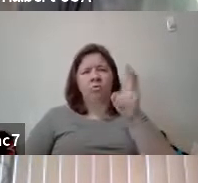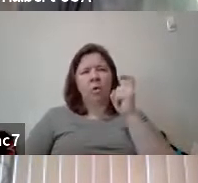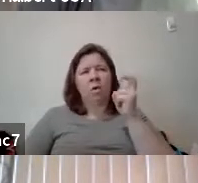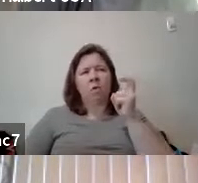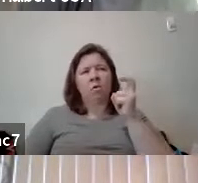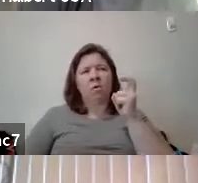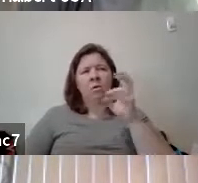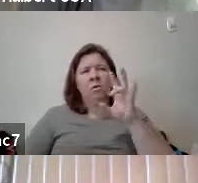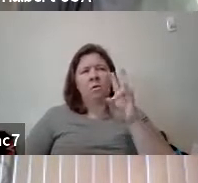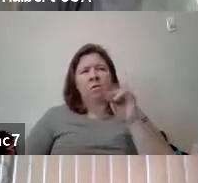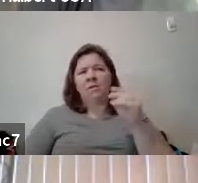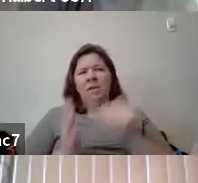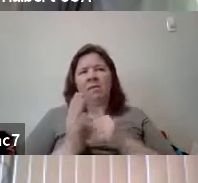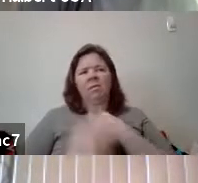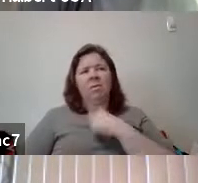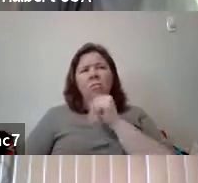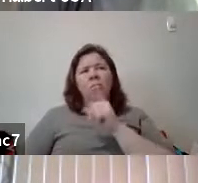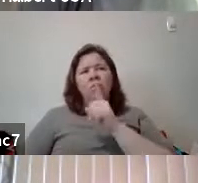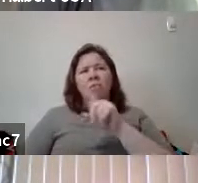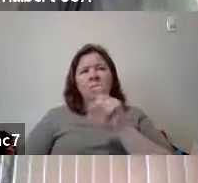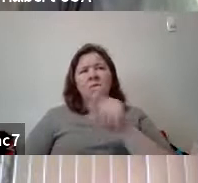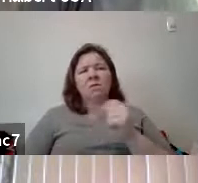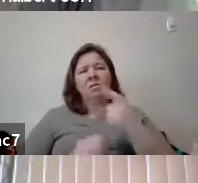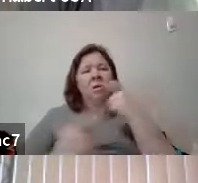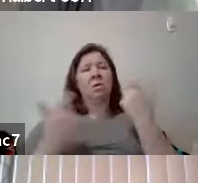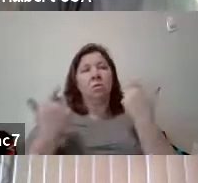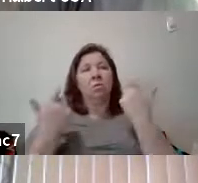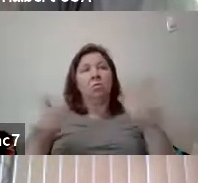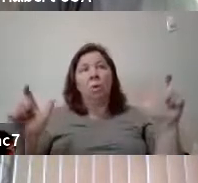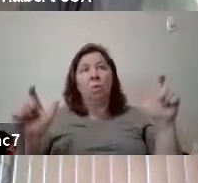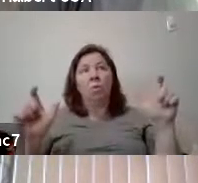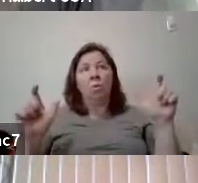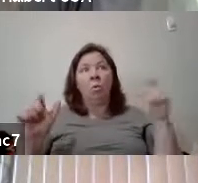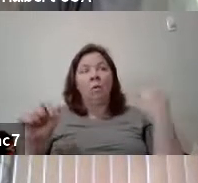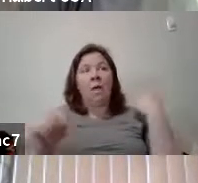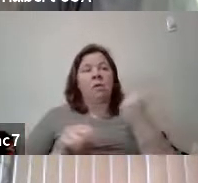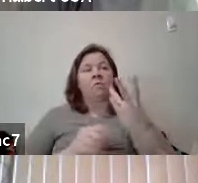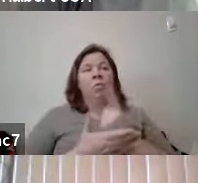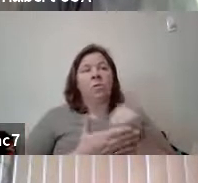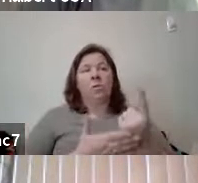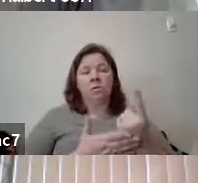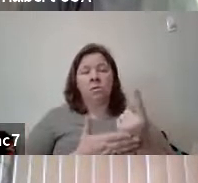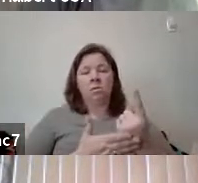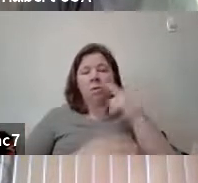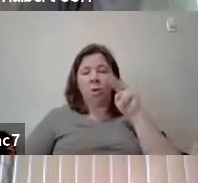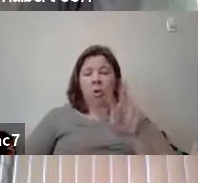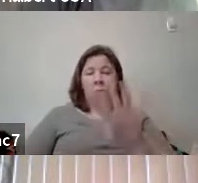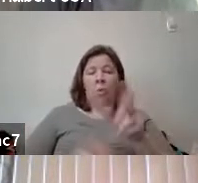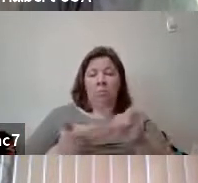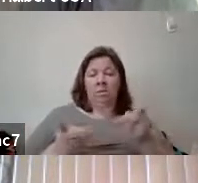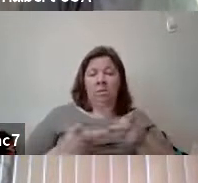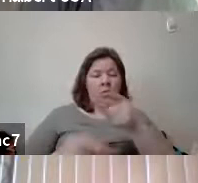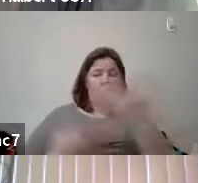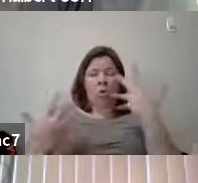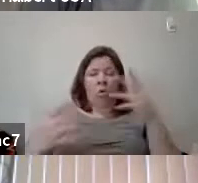maybe 70,000. I don't remember exactly, but I know it has grown a lot in the past Right. weeks. So, just looking at your position, you were